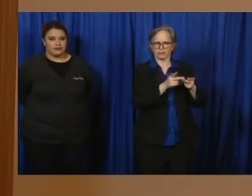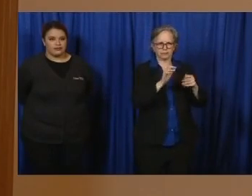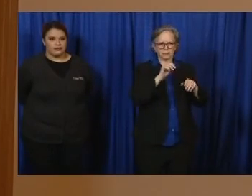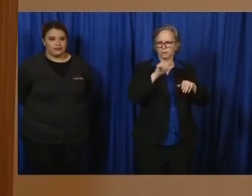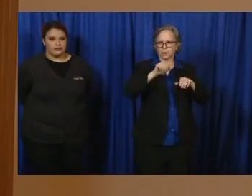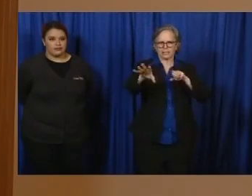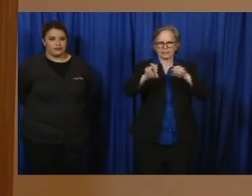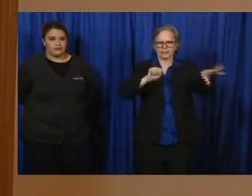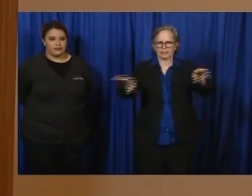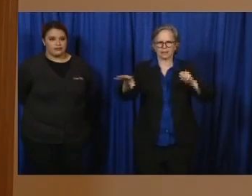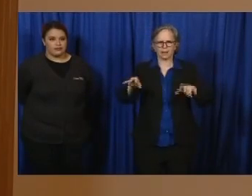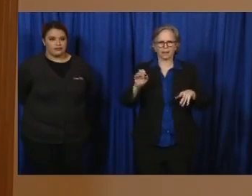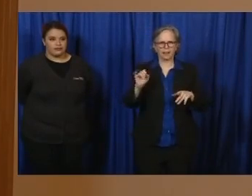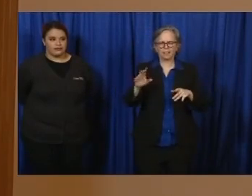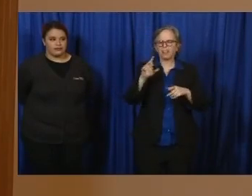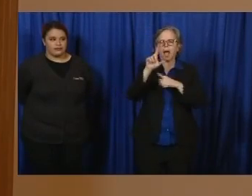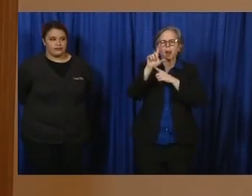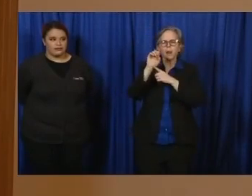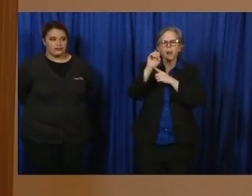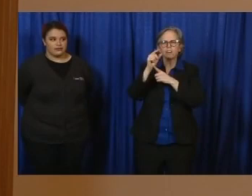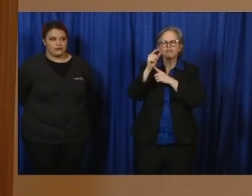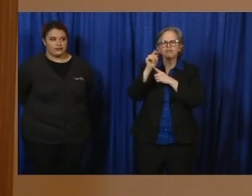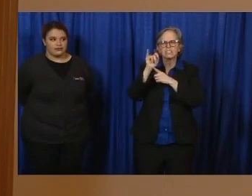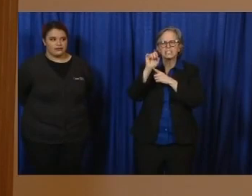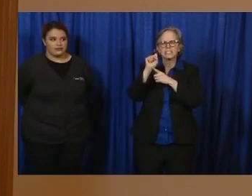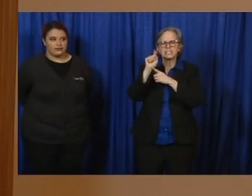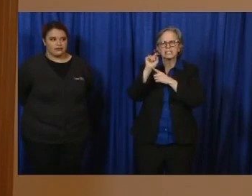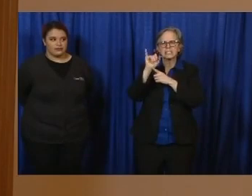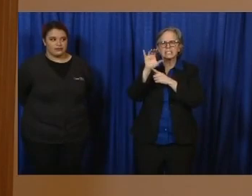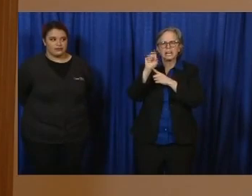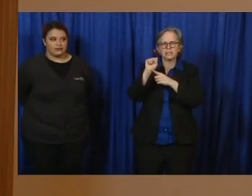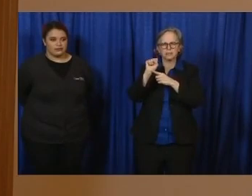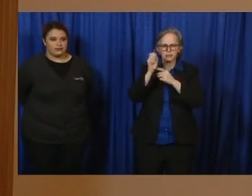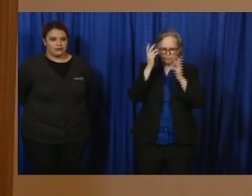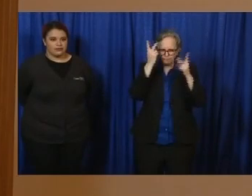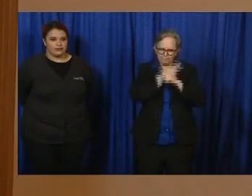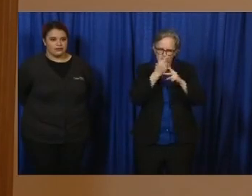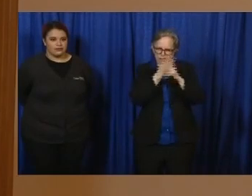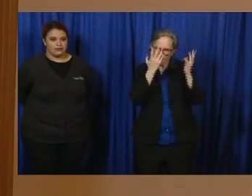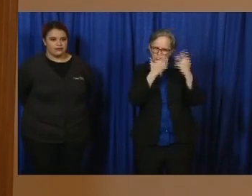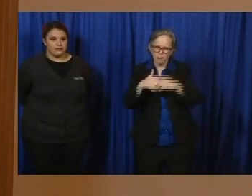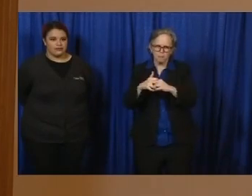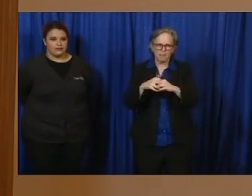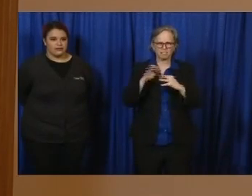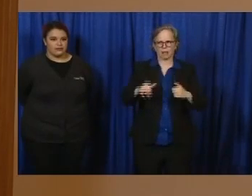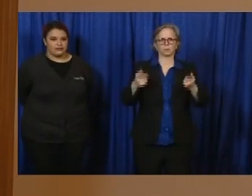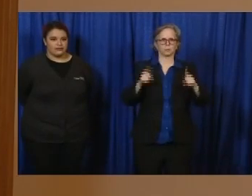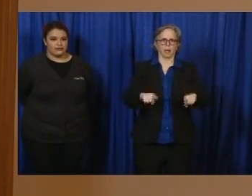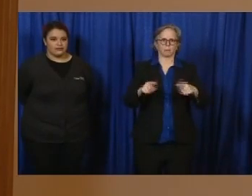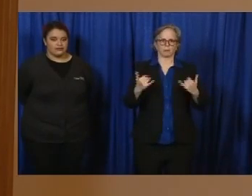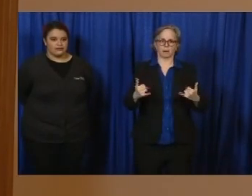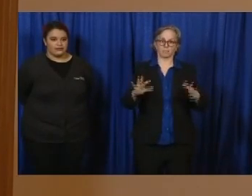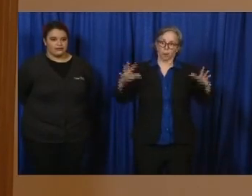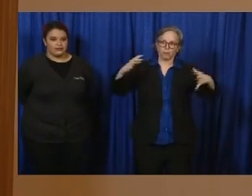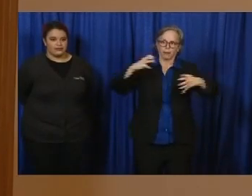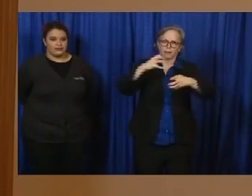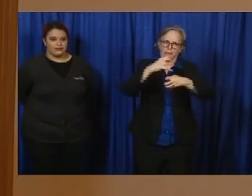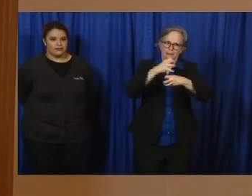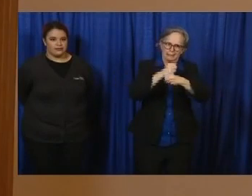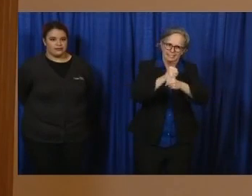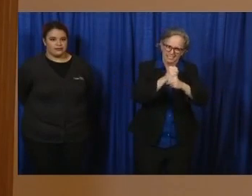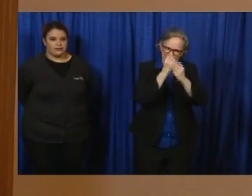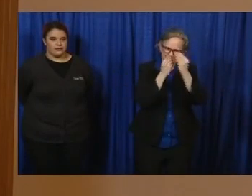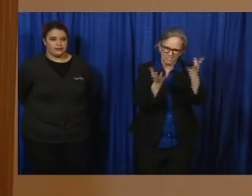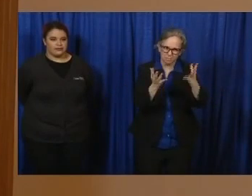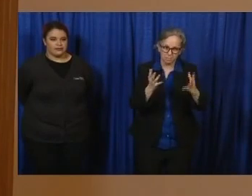that. So that's the process that's going on in a nutshell. It's being invented specifically for